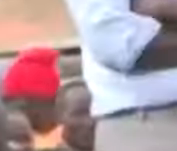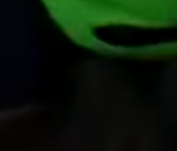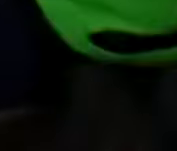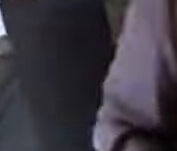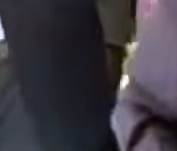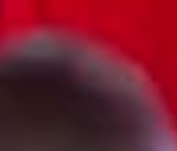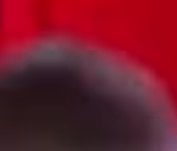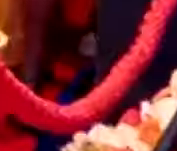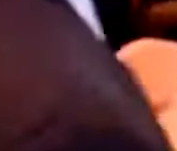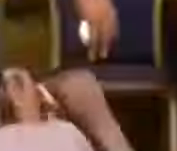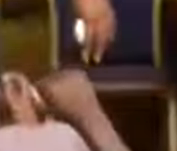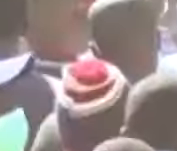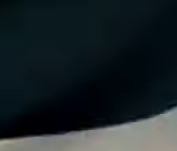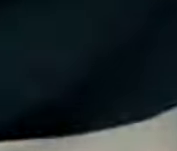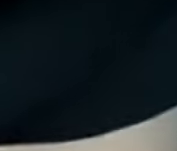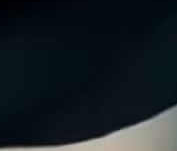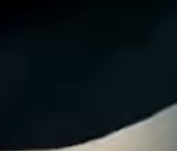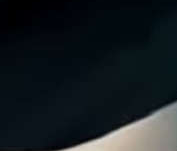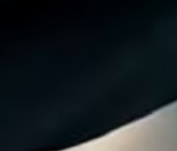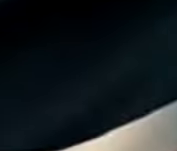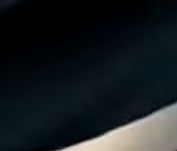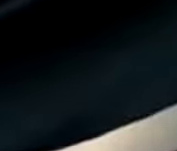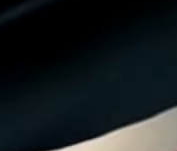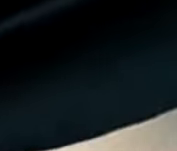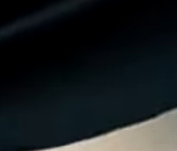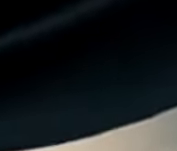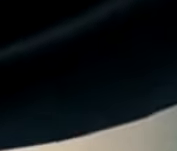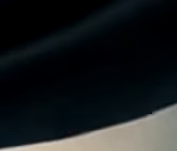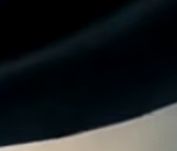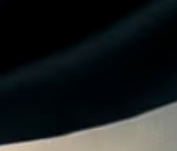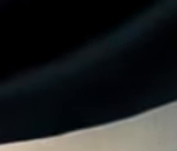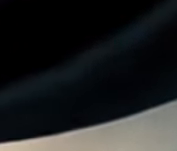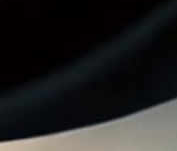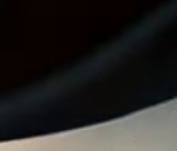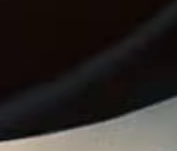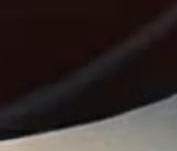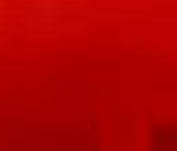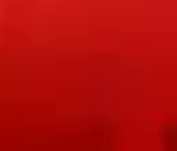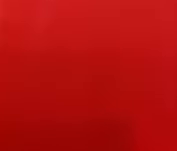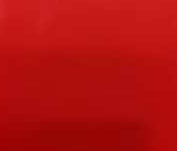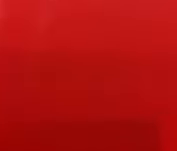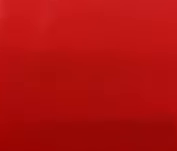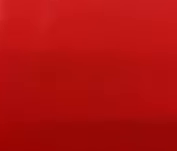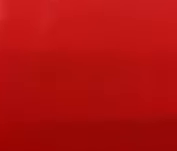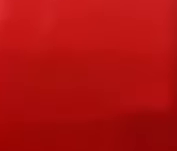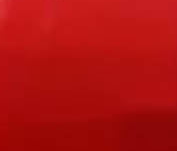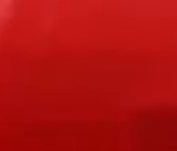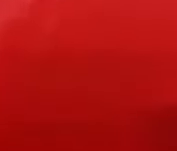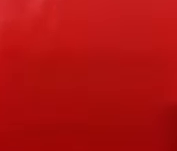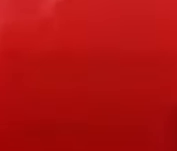a panel of various stakeholders. Make informed electoral decisions.